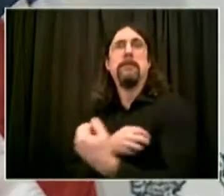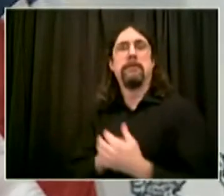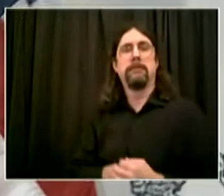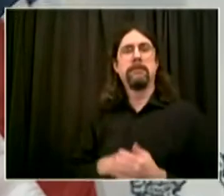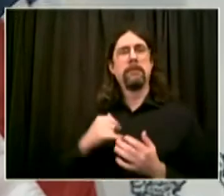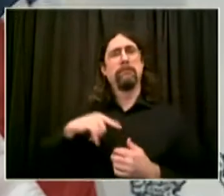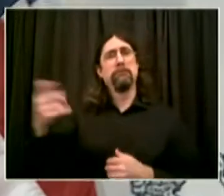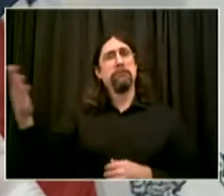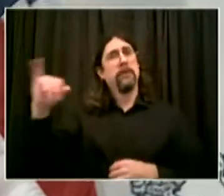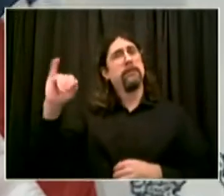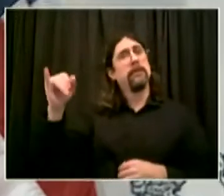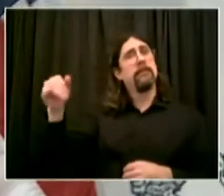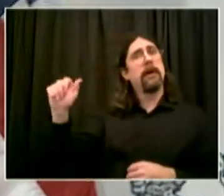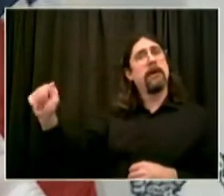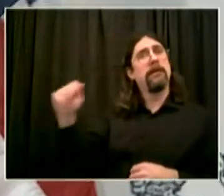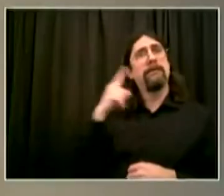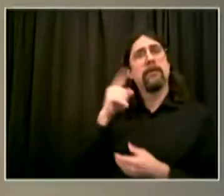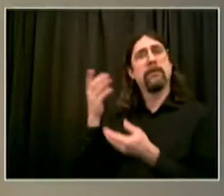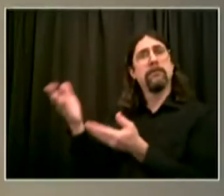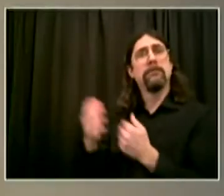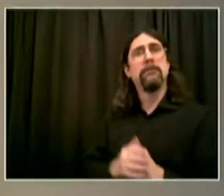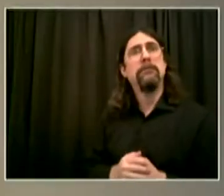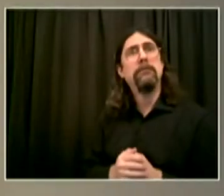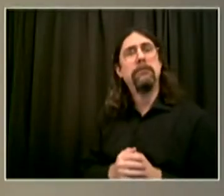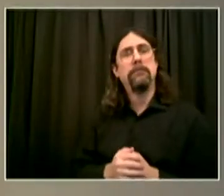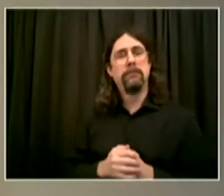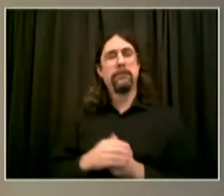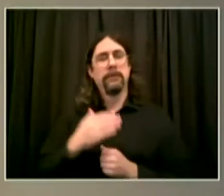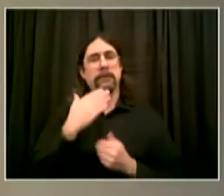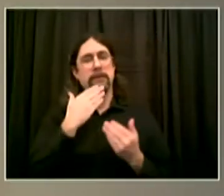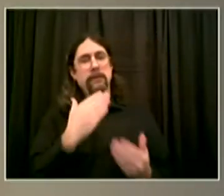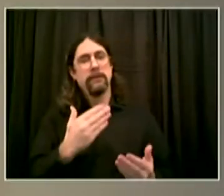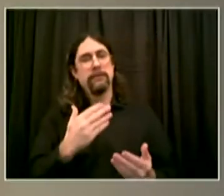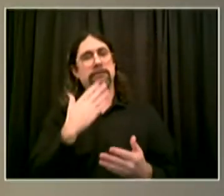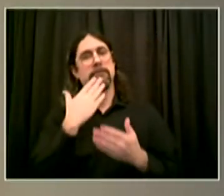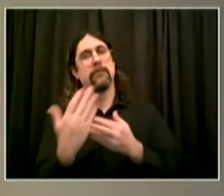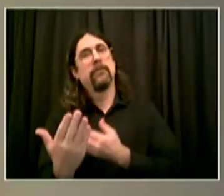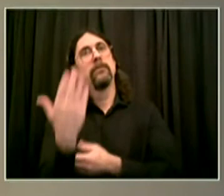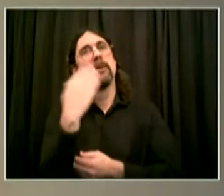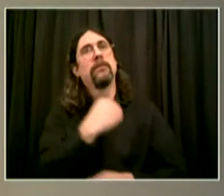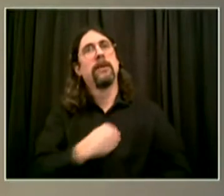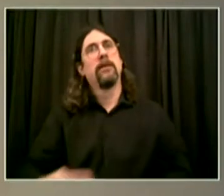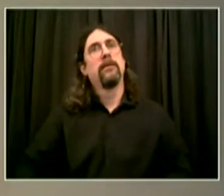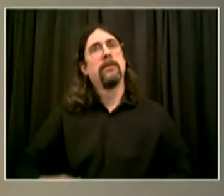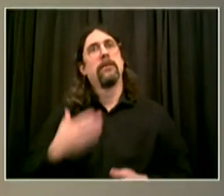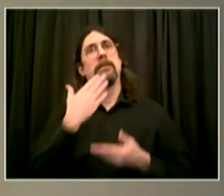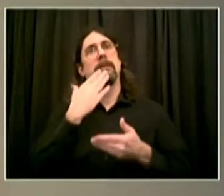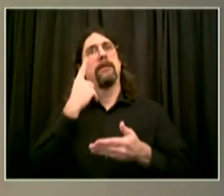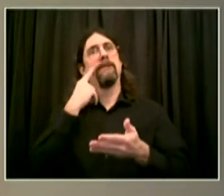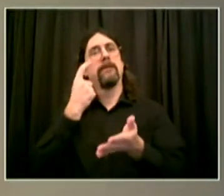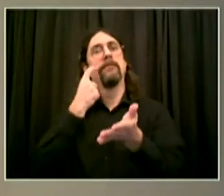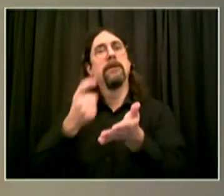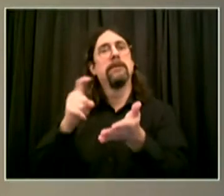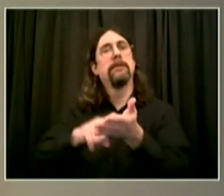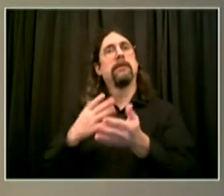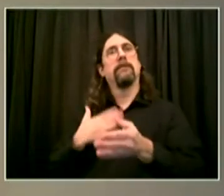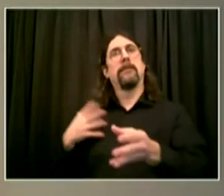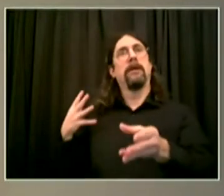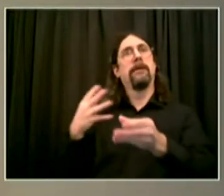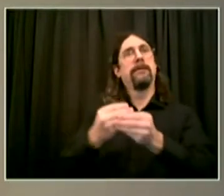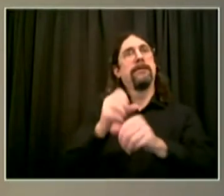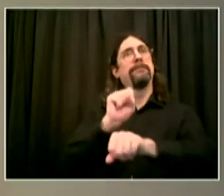morning, Mr. Mayor, and thank you for recognizing my efforts. I'm trying to keep up with many of you, do